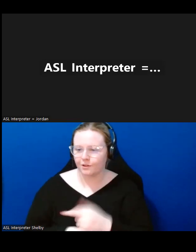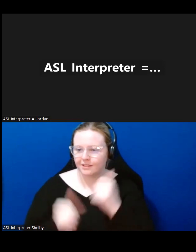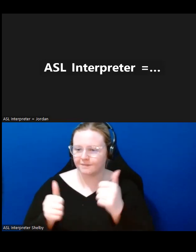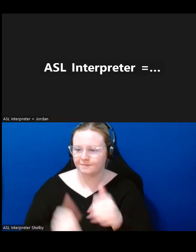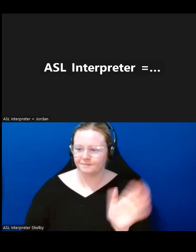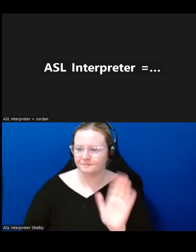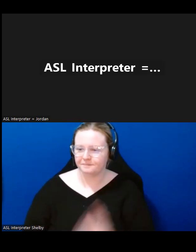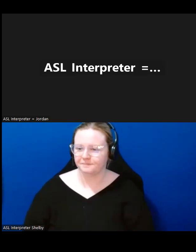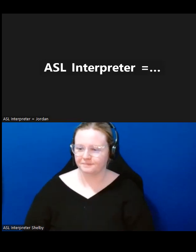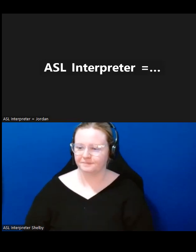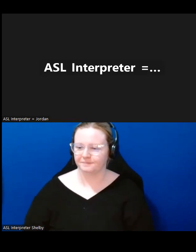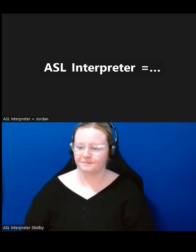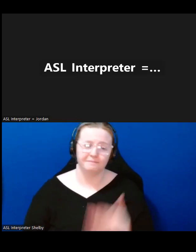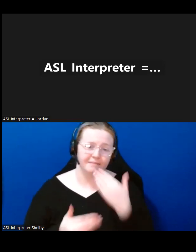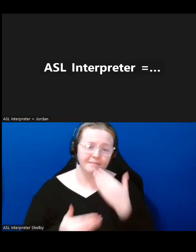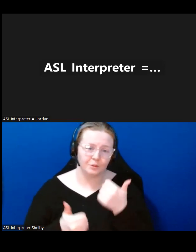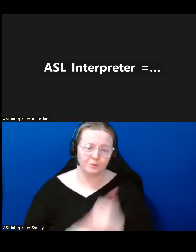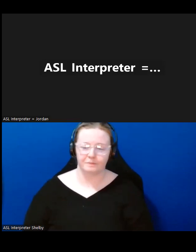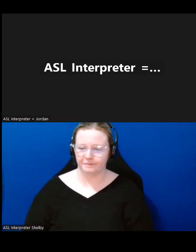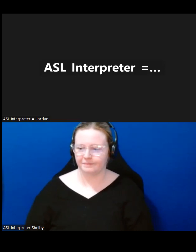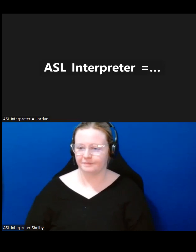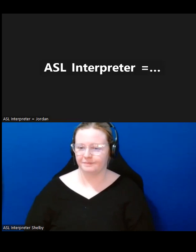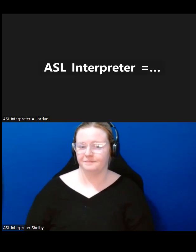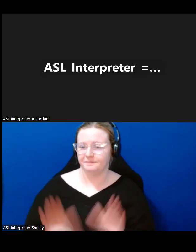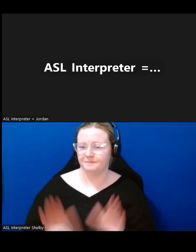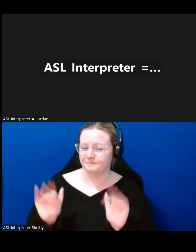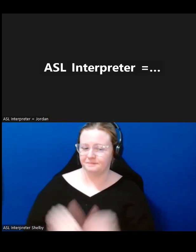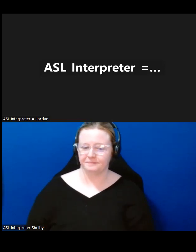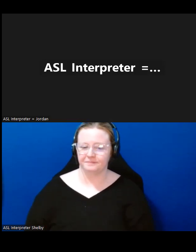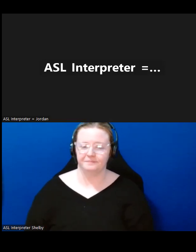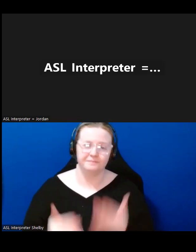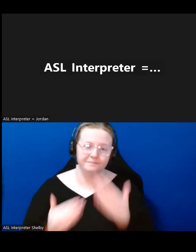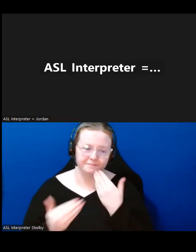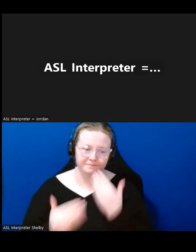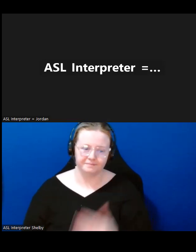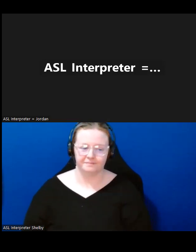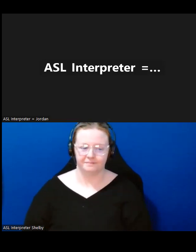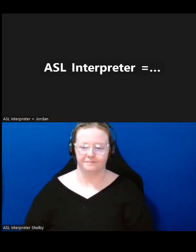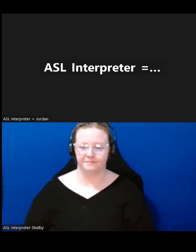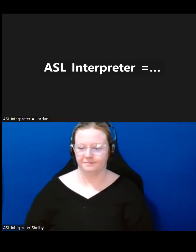Bye. Thanks so much, Catherine. Bye. Thank you. Thank you, everyone.